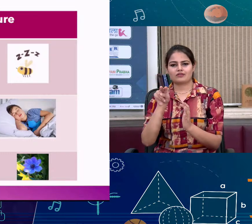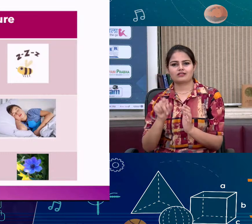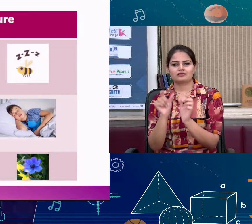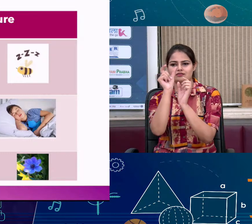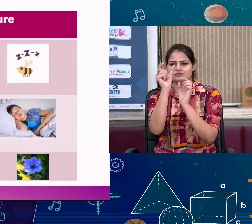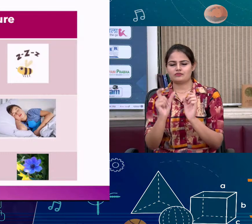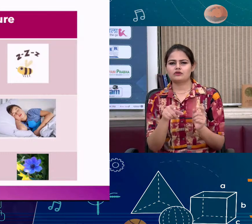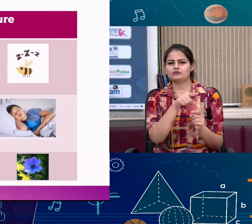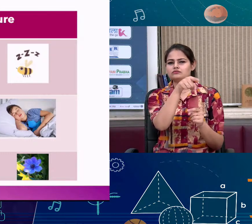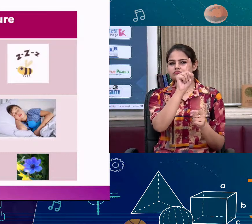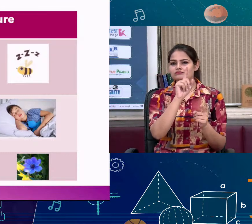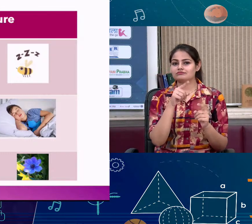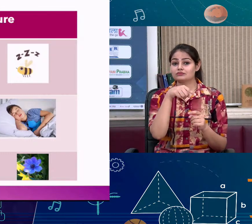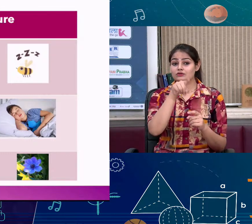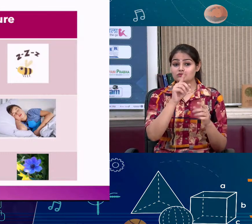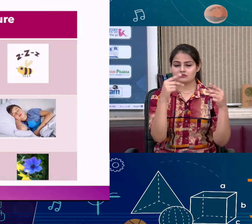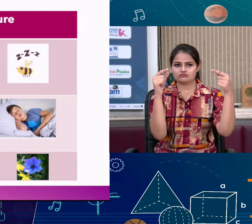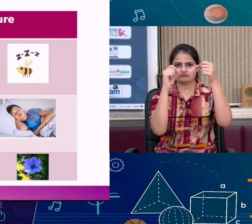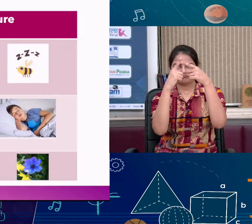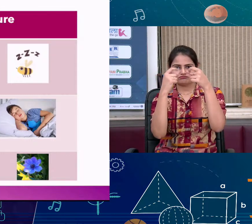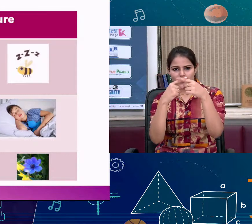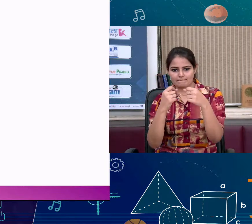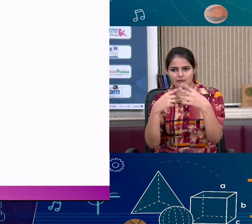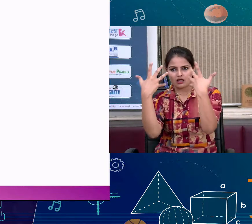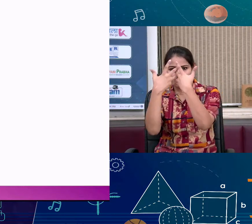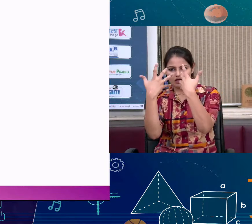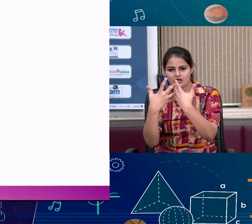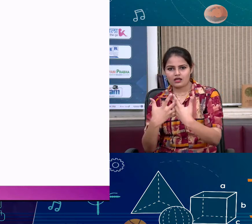enjoy doing this homework.